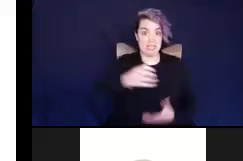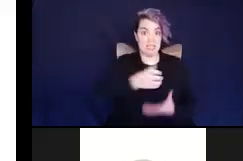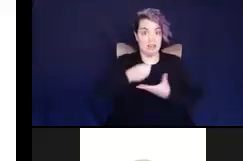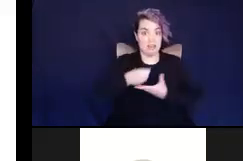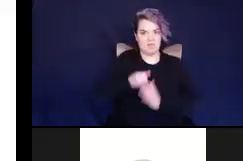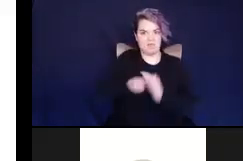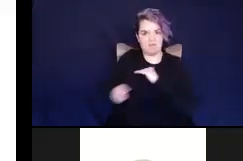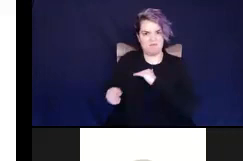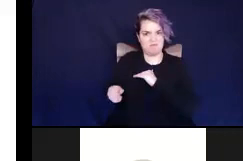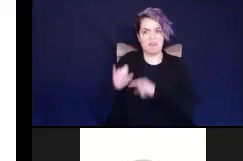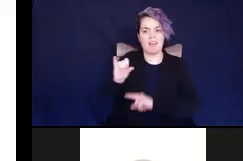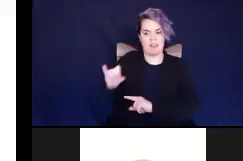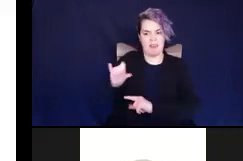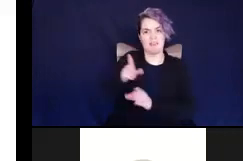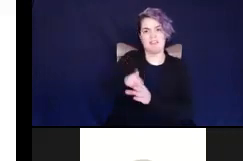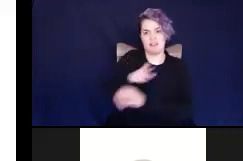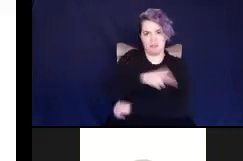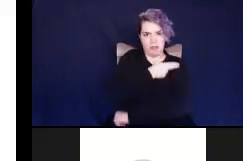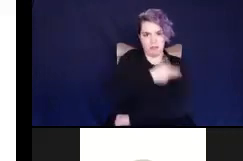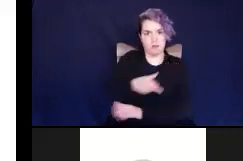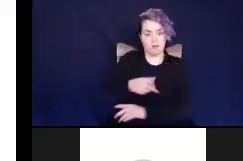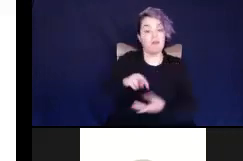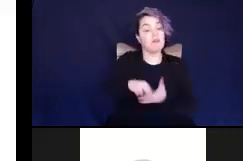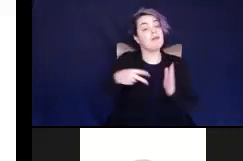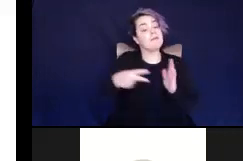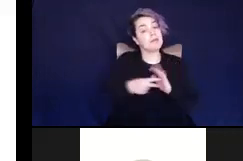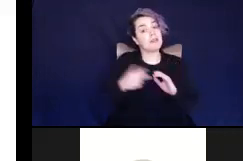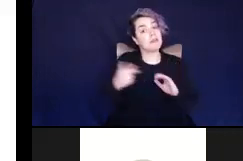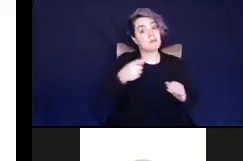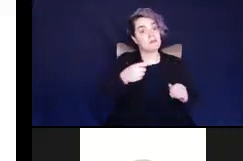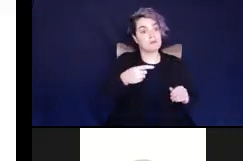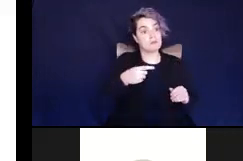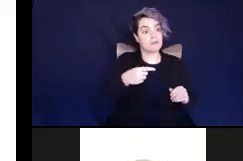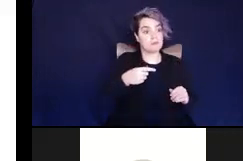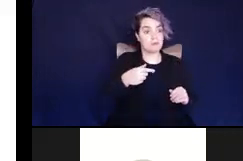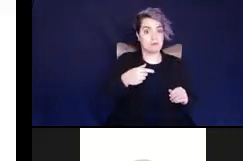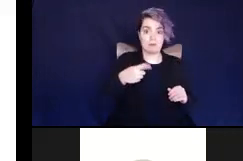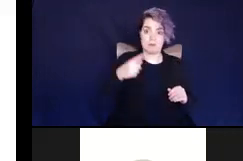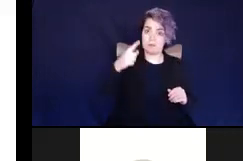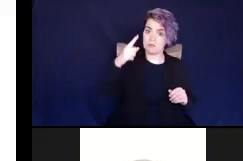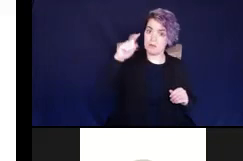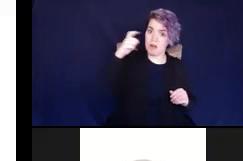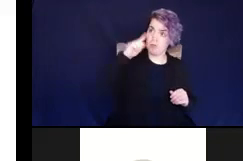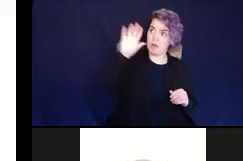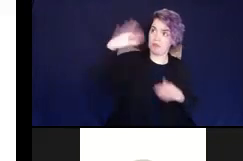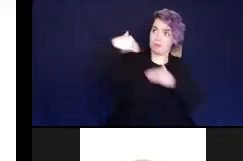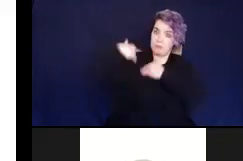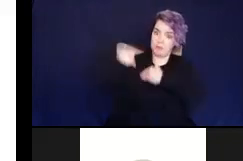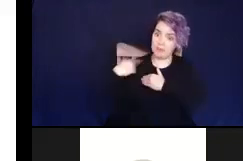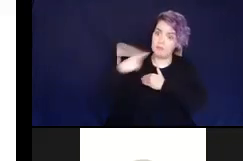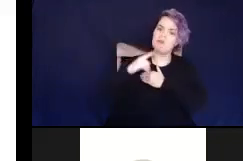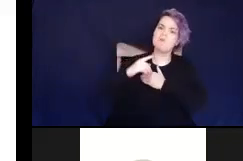psychiatric hospital, then they owe them essentially a duty of keeping them safe